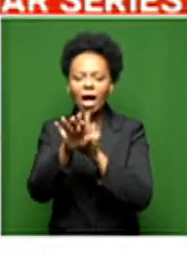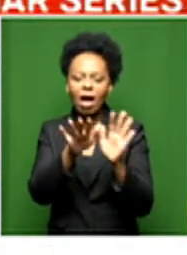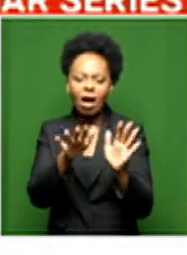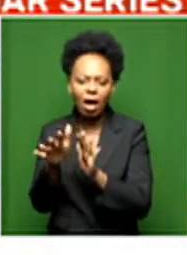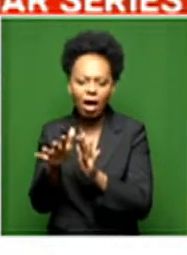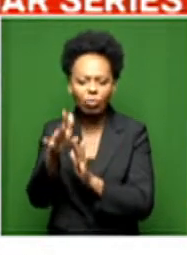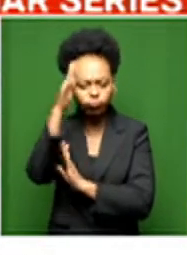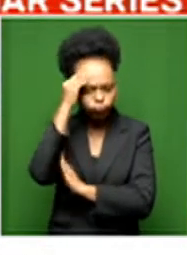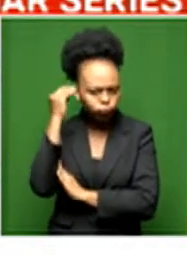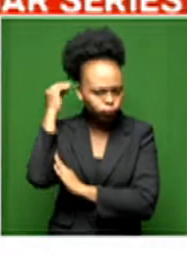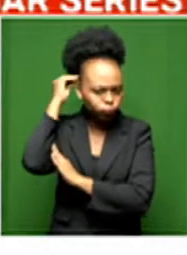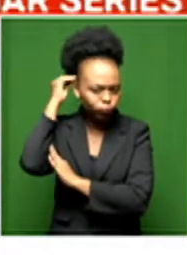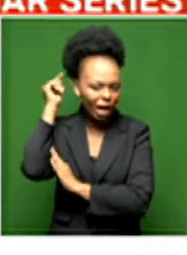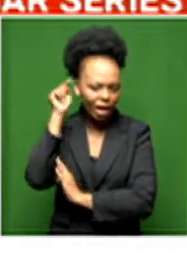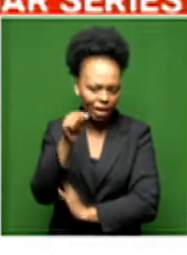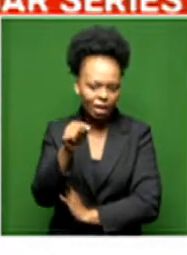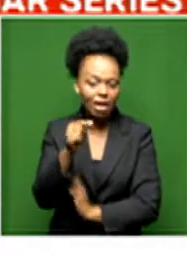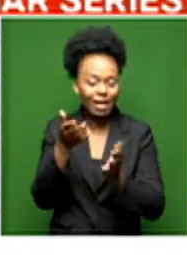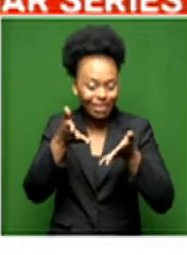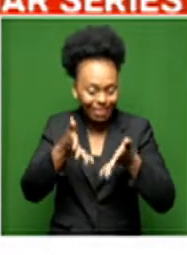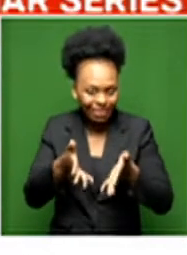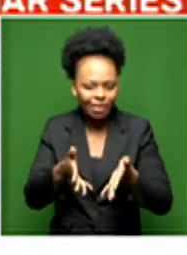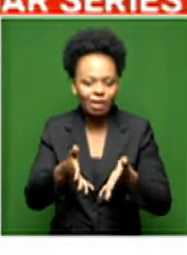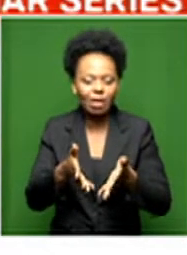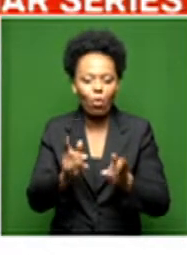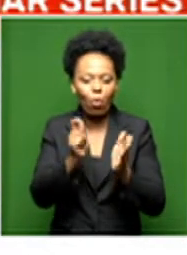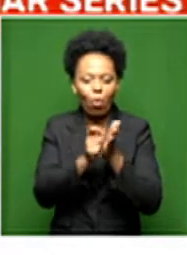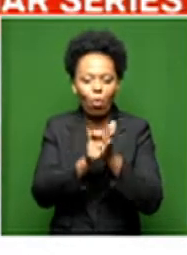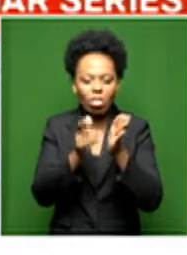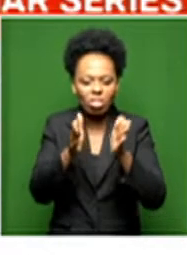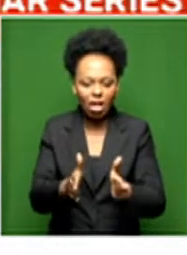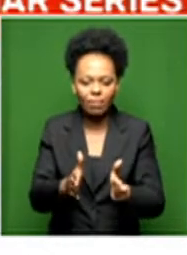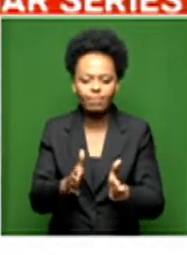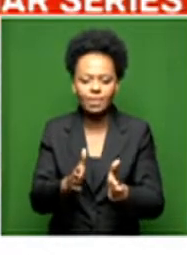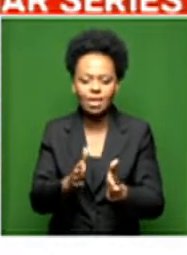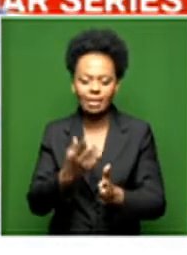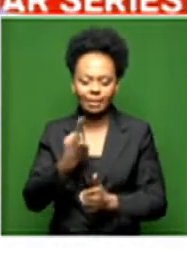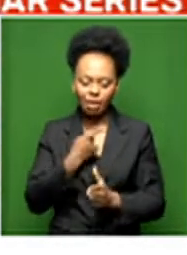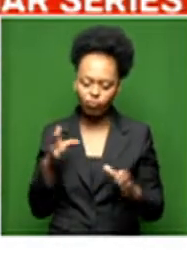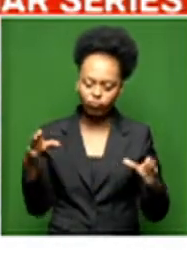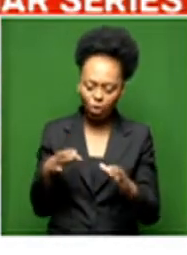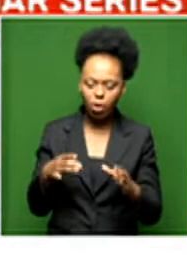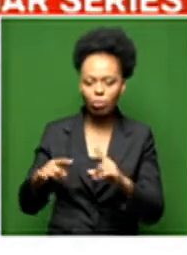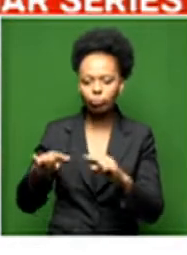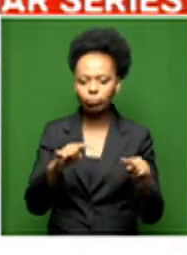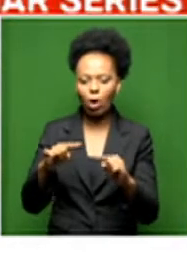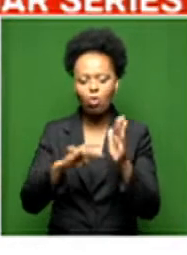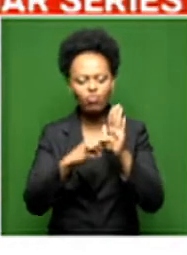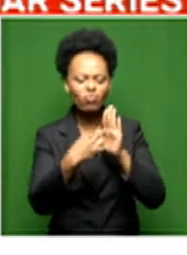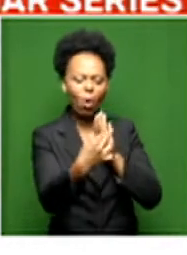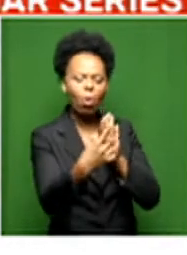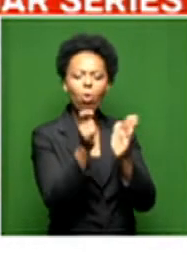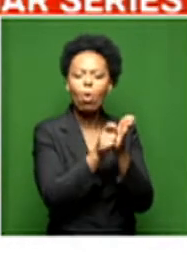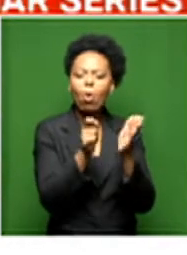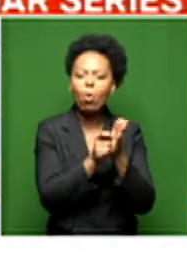is about authors and it is by authors themselves. They will be debating and arguing about their role and